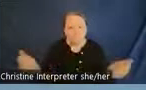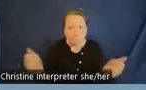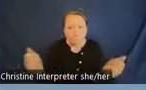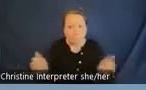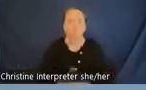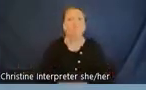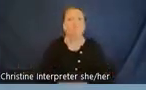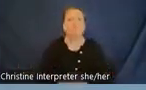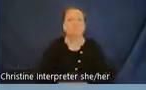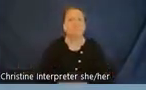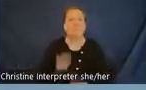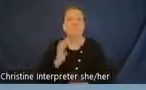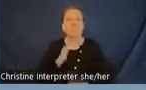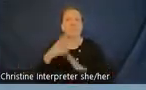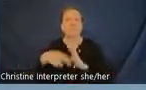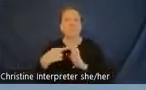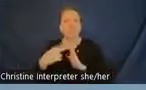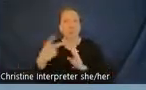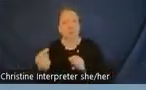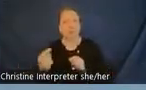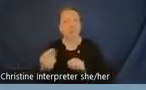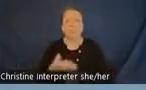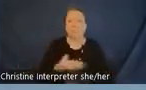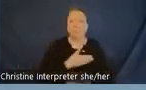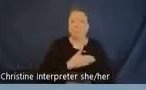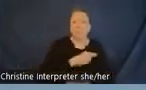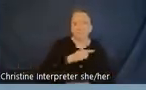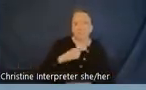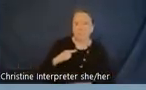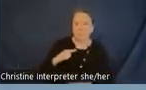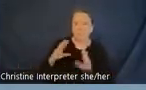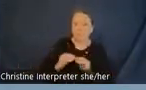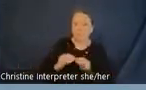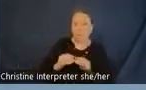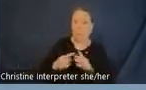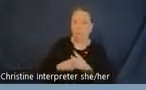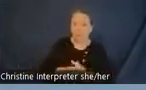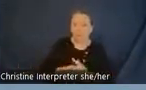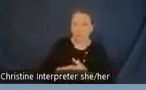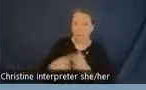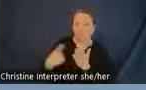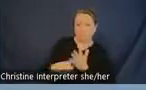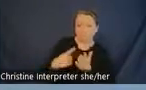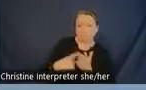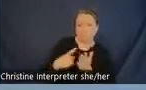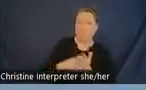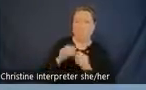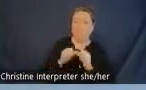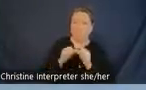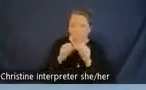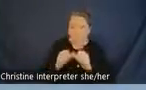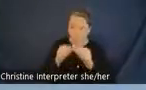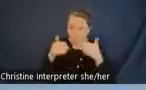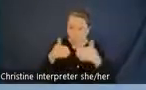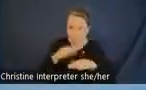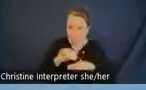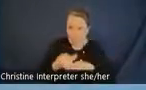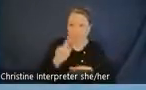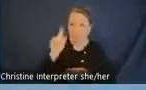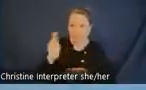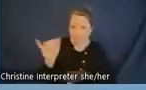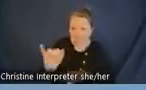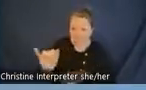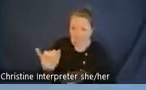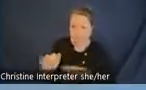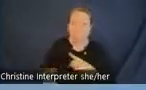what we do, we started before the legislative session this year, and we'll continue focusing on it when the session is over, because the